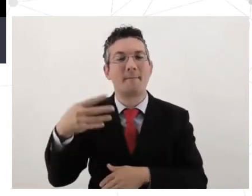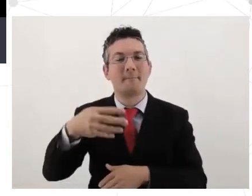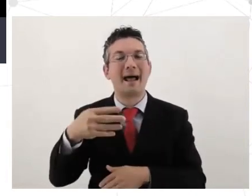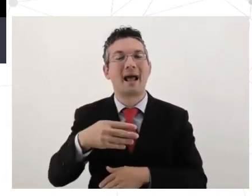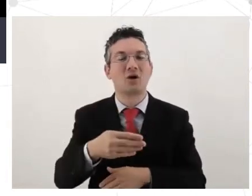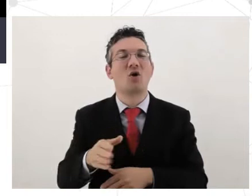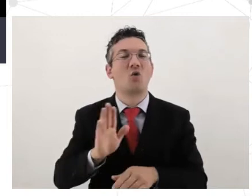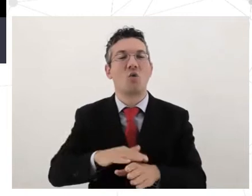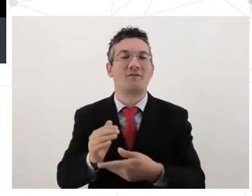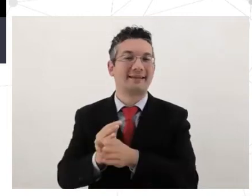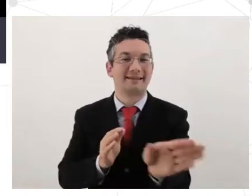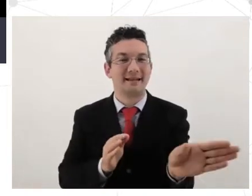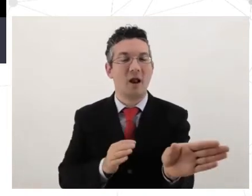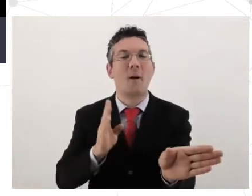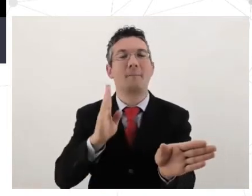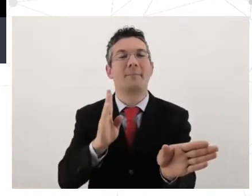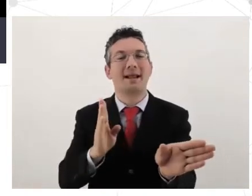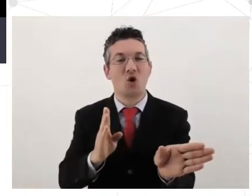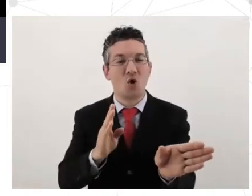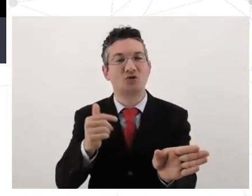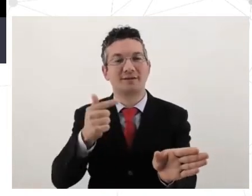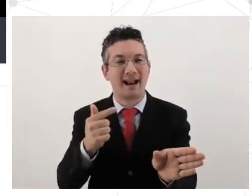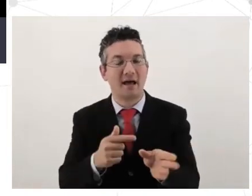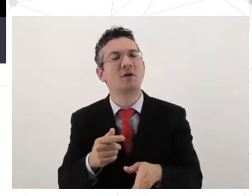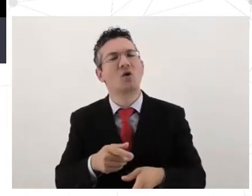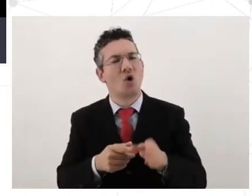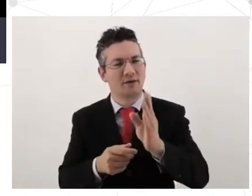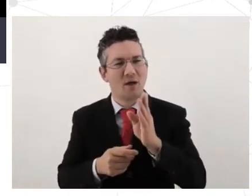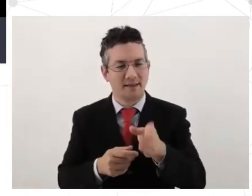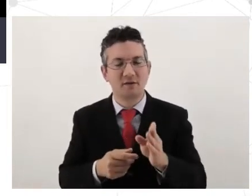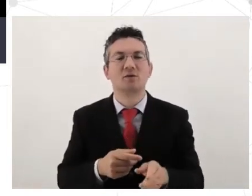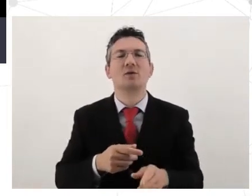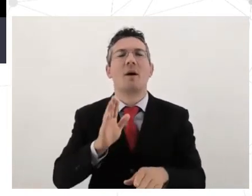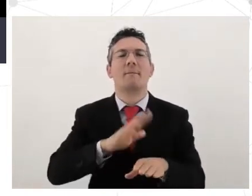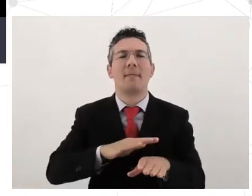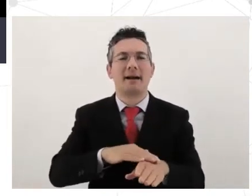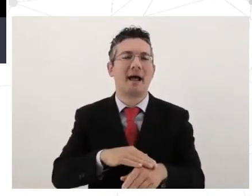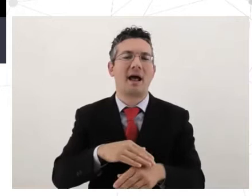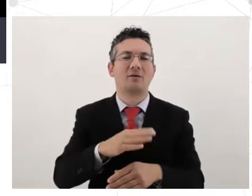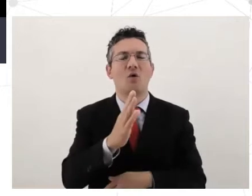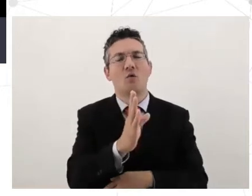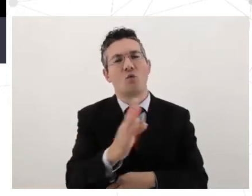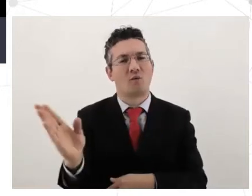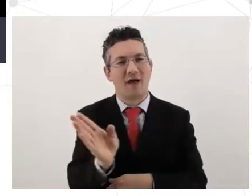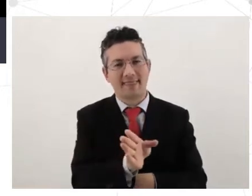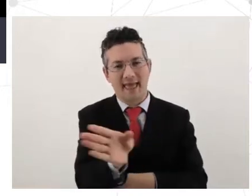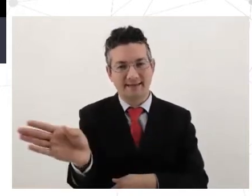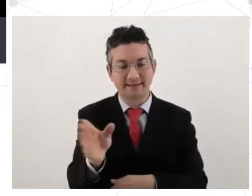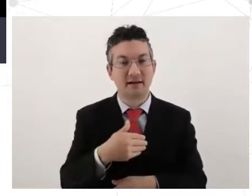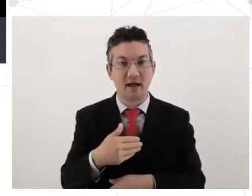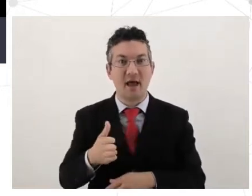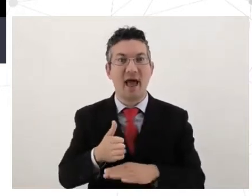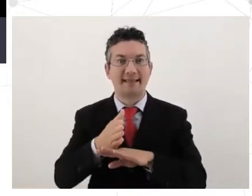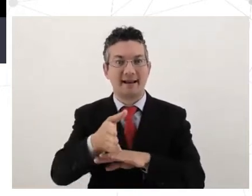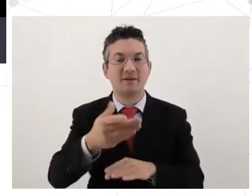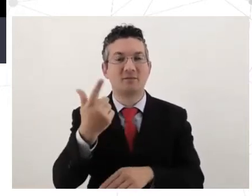them. Okay, friends, I'm back now. Thank you for waiting for me. My friend has just messaged me saying that she